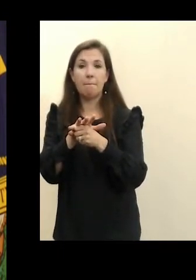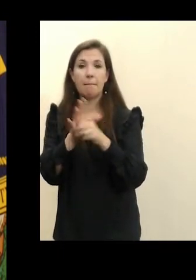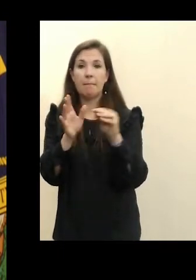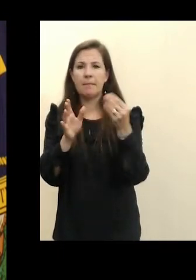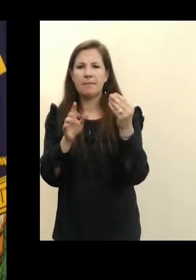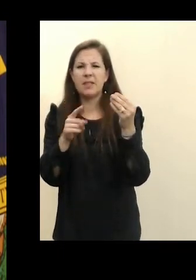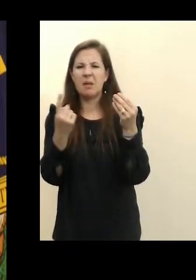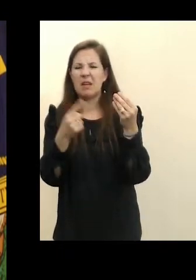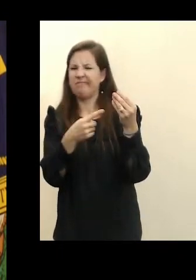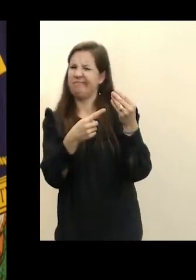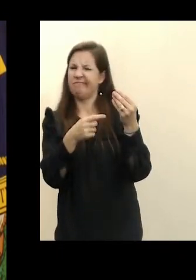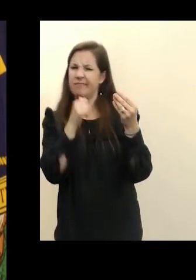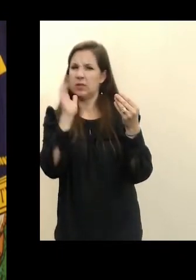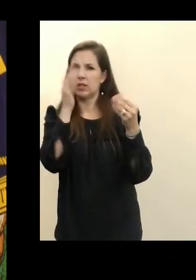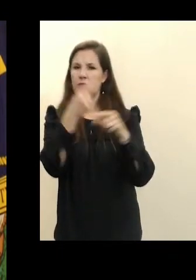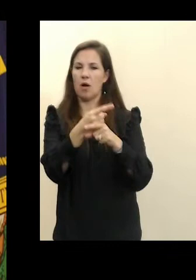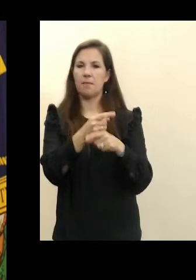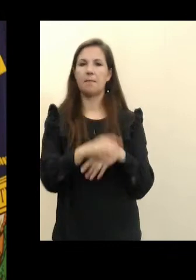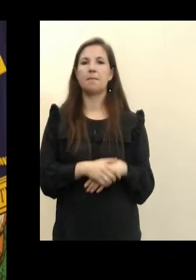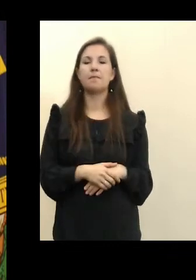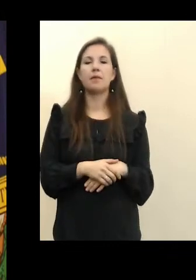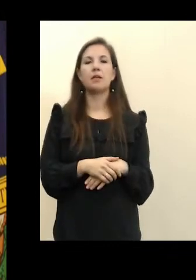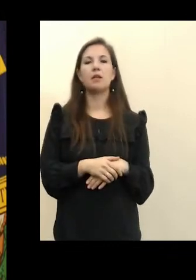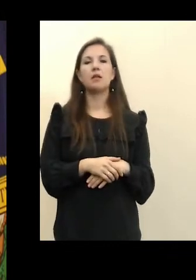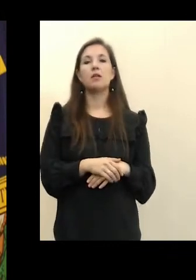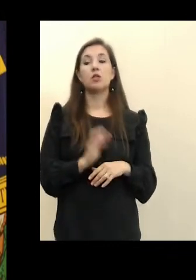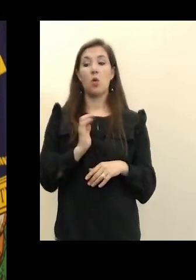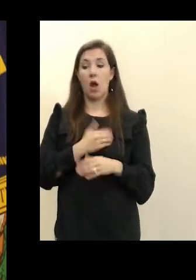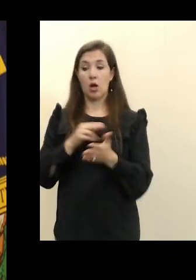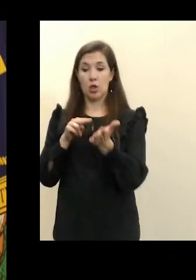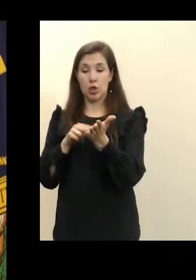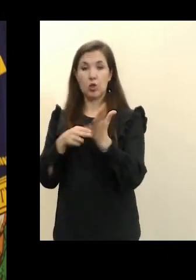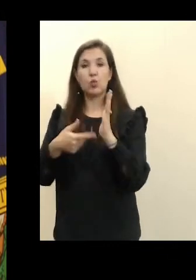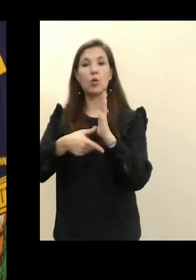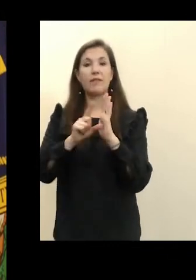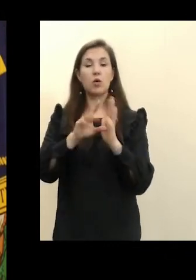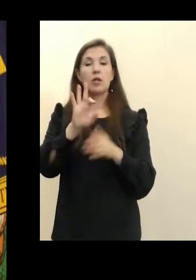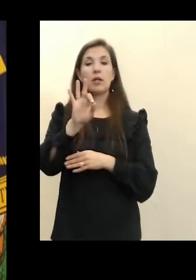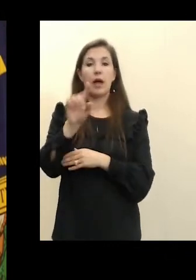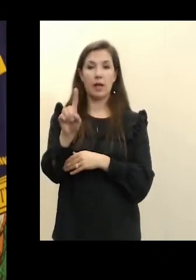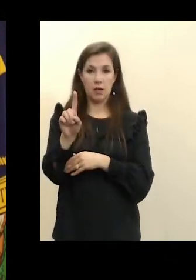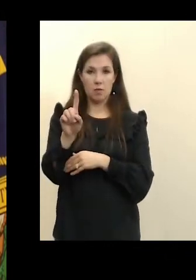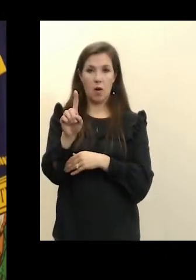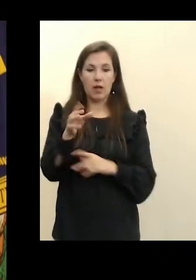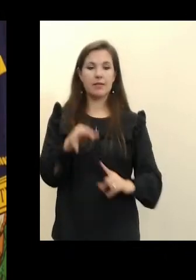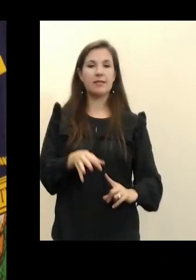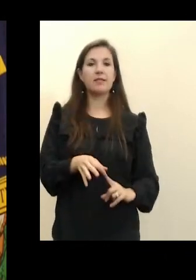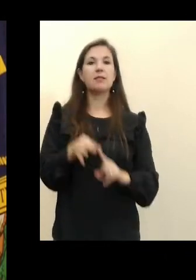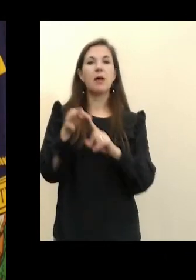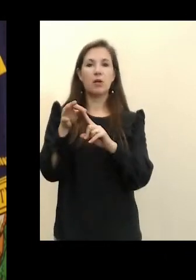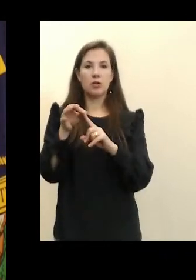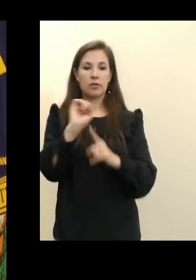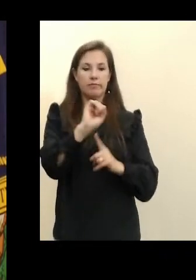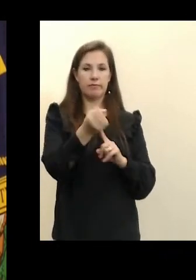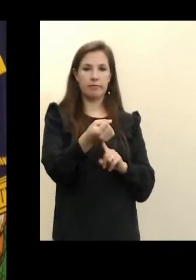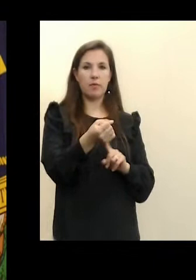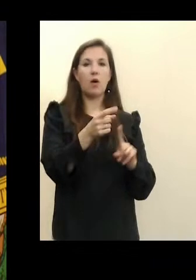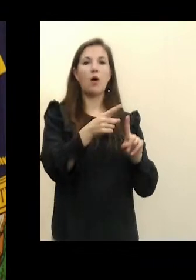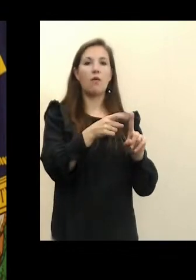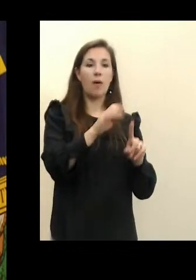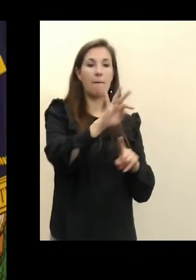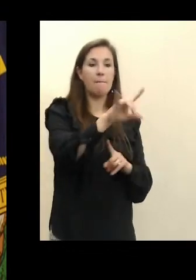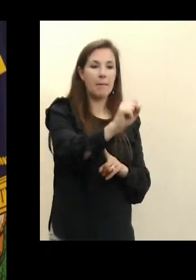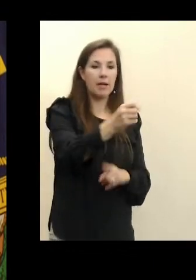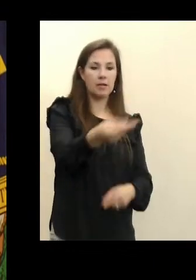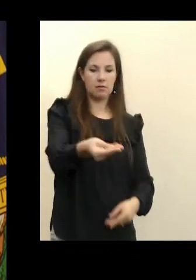something that didn't seem right. So our sanitarian nurses reviewed 91 specialized ones that were brought from the Bills to